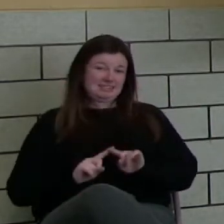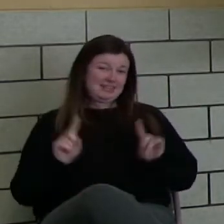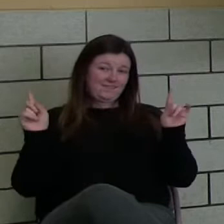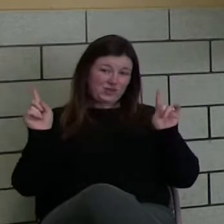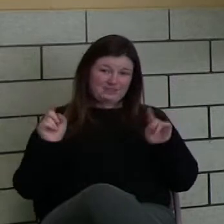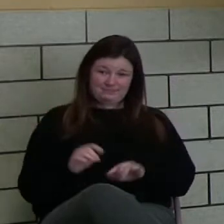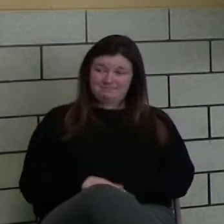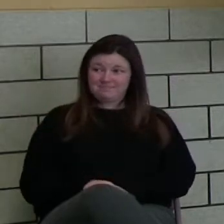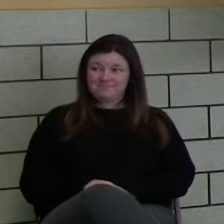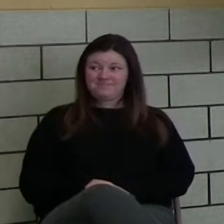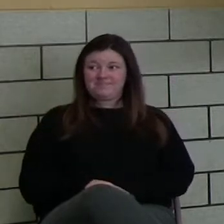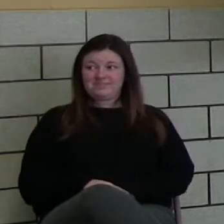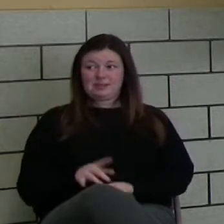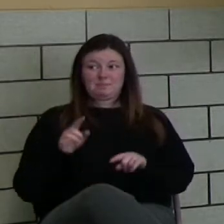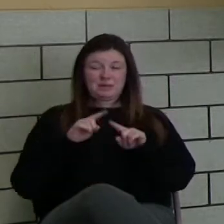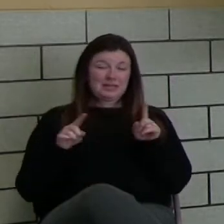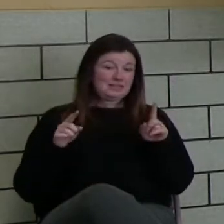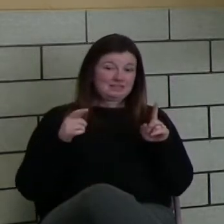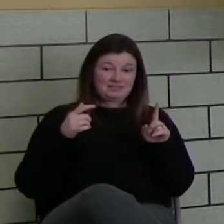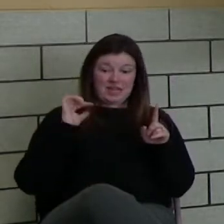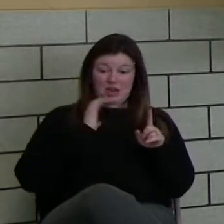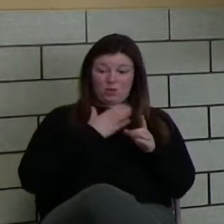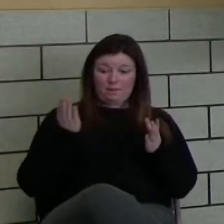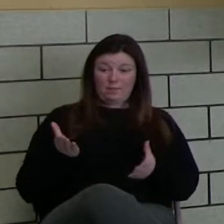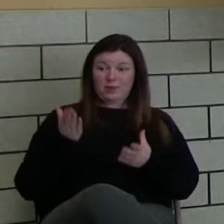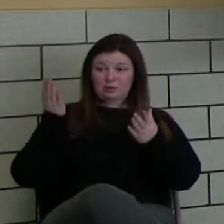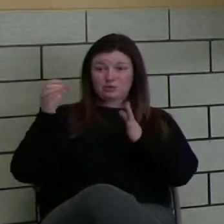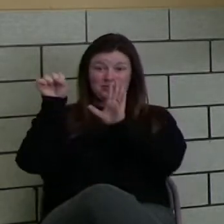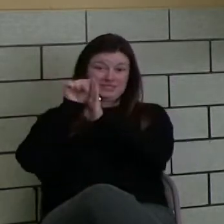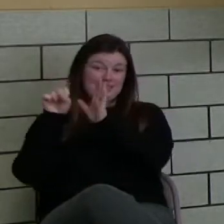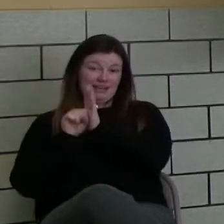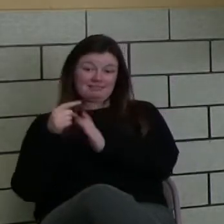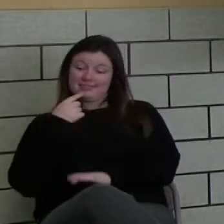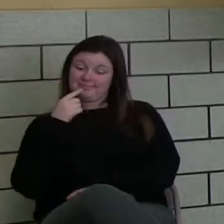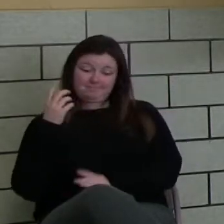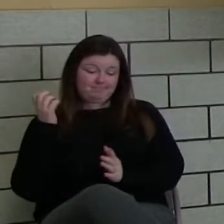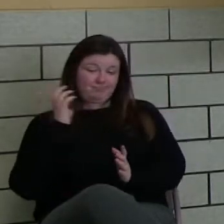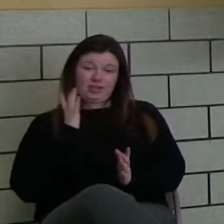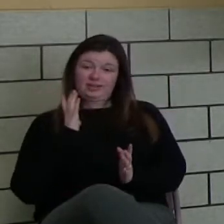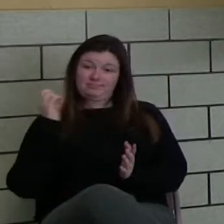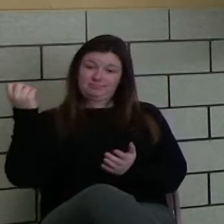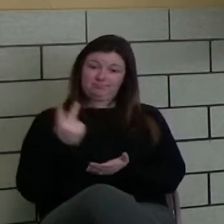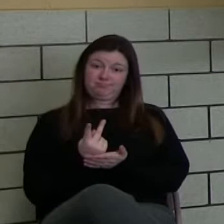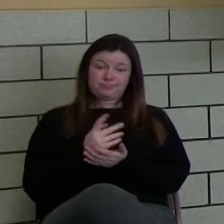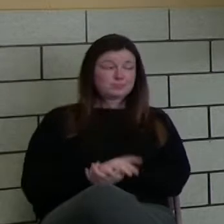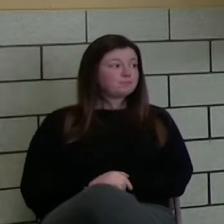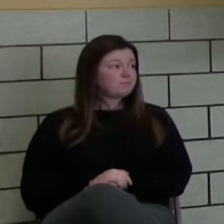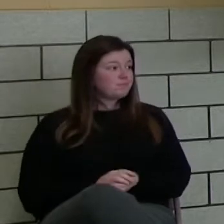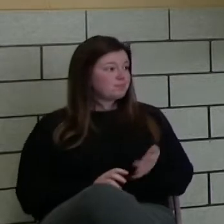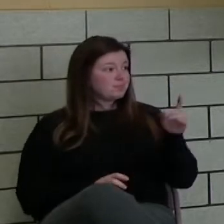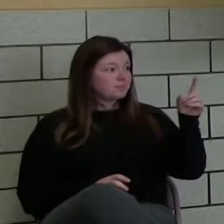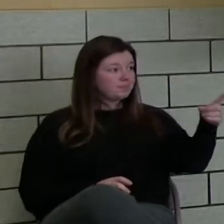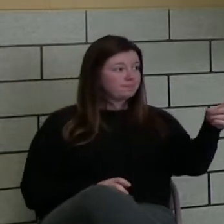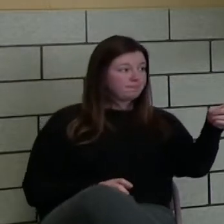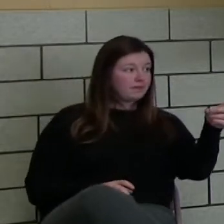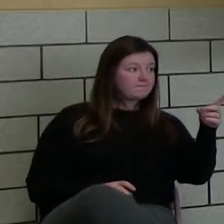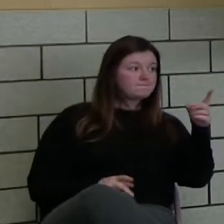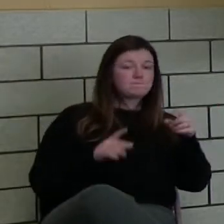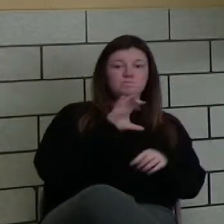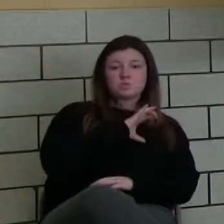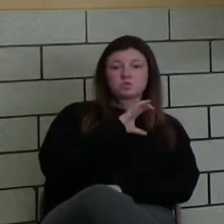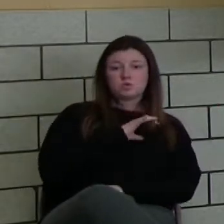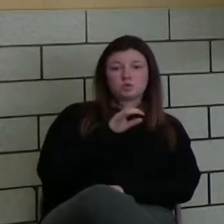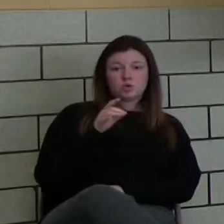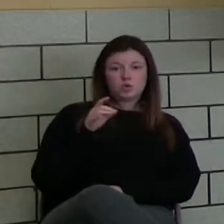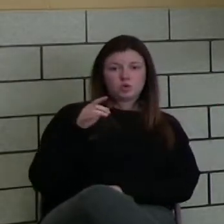So they're okay with what we're proposing, you know, No that's. problems with it. Have y'all seen our wayfinding, the